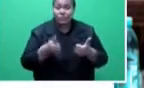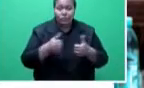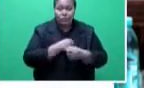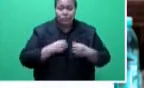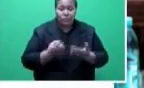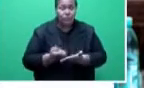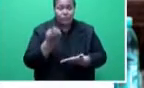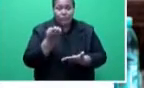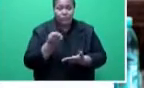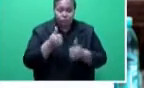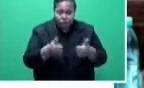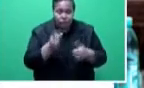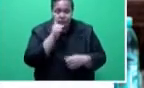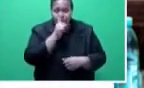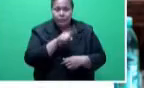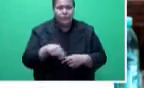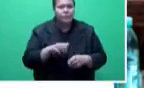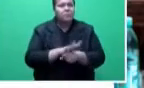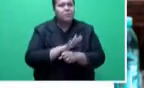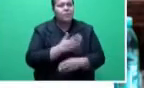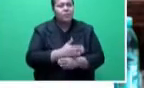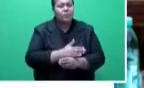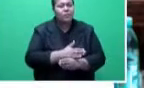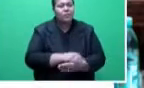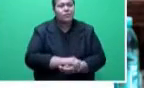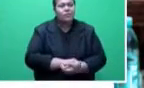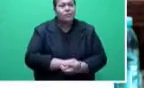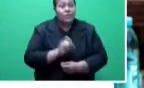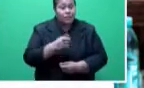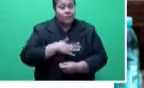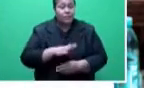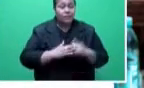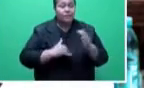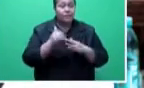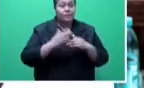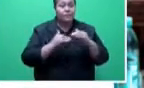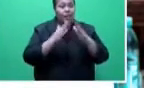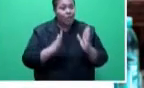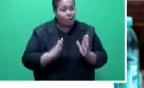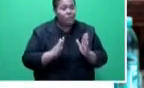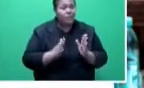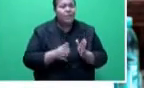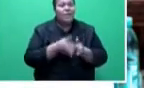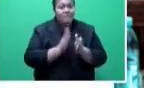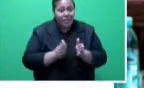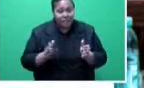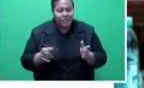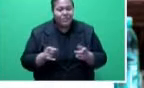economy and it's good for our people. They will be creating jobs if they intend to build houses, factories, and